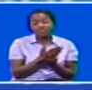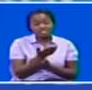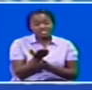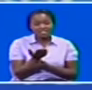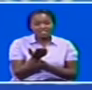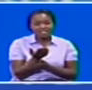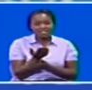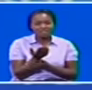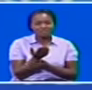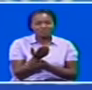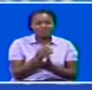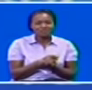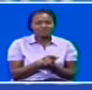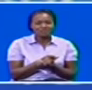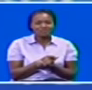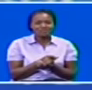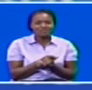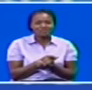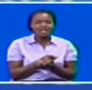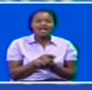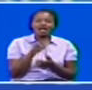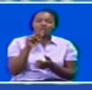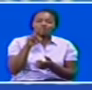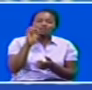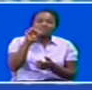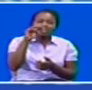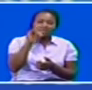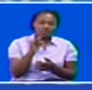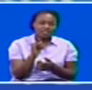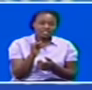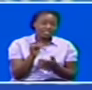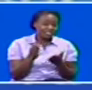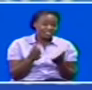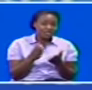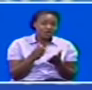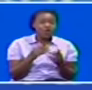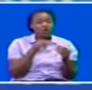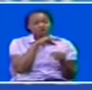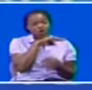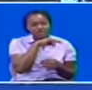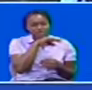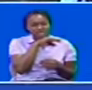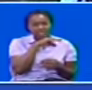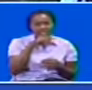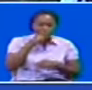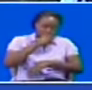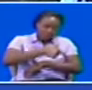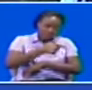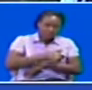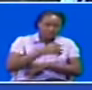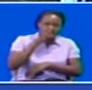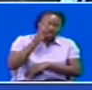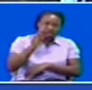Capitol Hill, I beg your pardon. And Murimi, it's good to see you. So we're hearing Odinga talking about the petroleum bill and that it